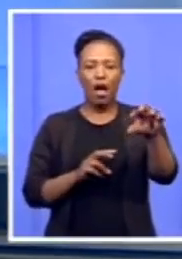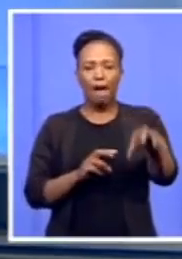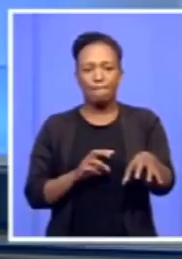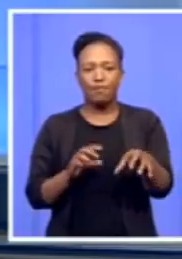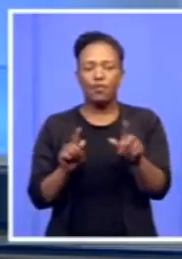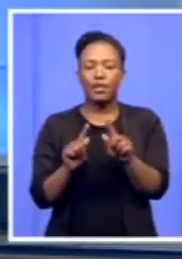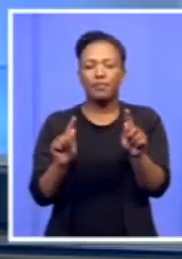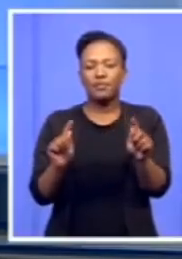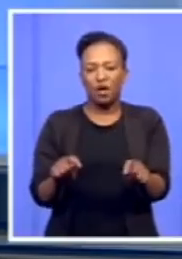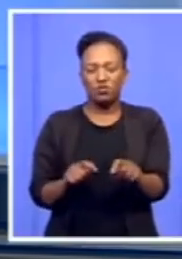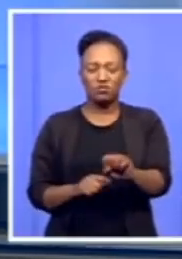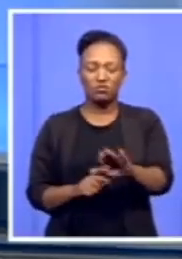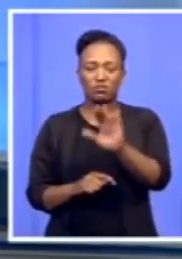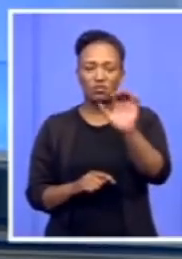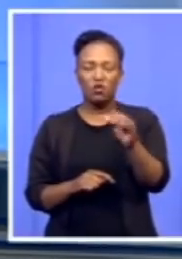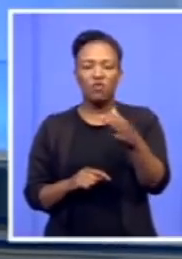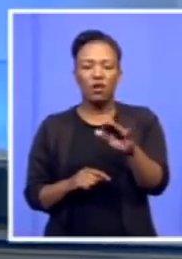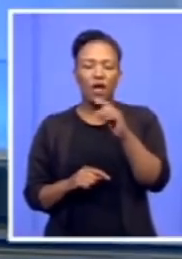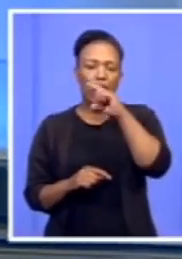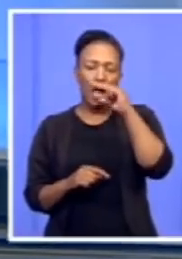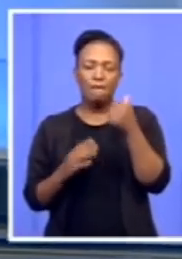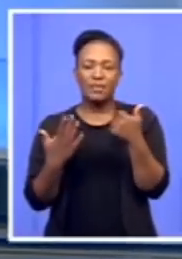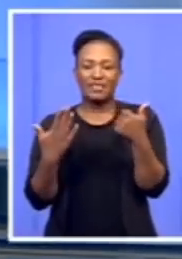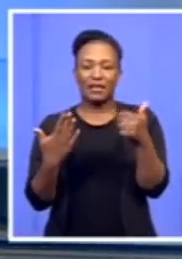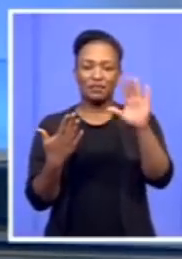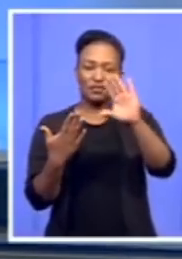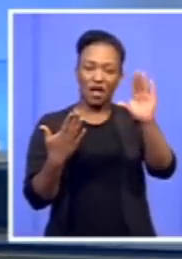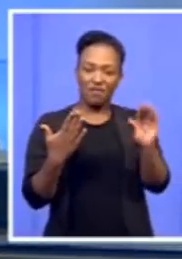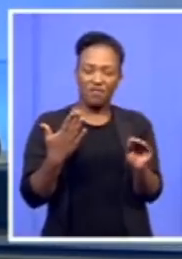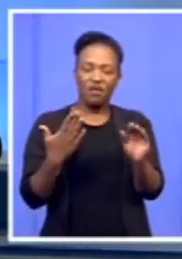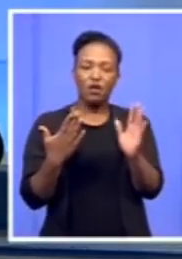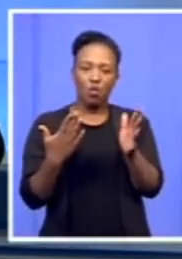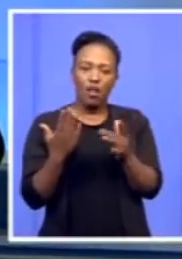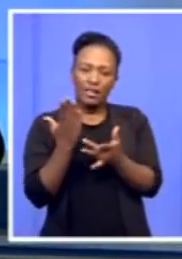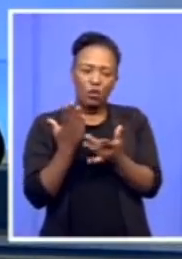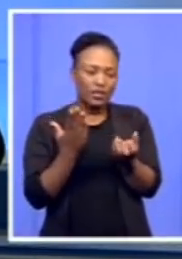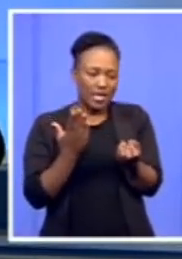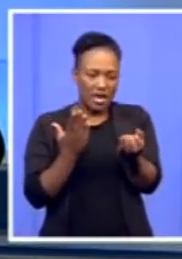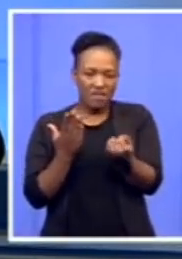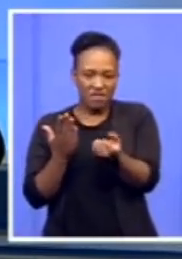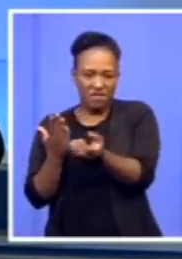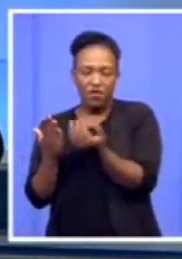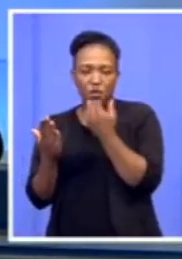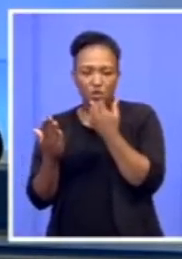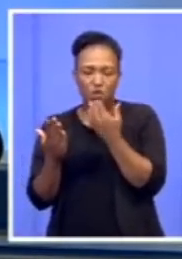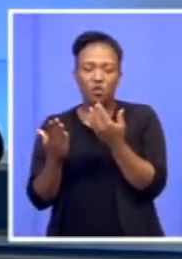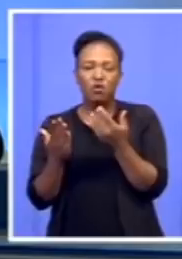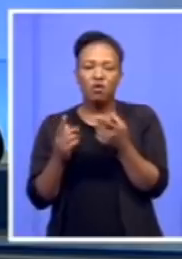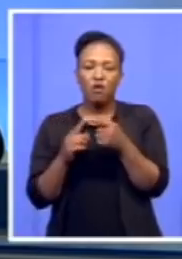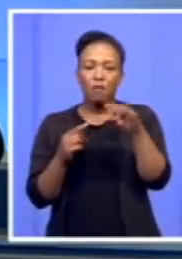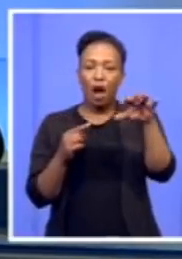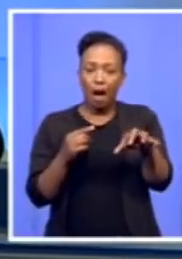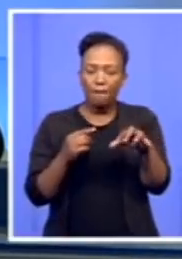first 6 African countries that will receive technology from the hub to produce their own